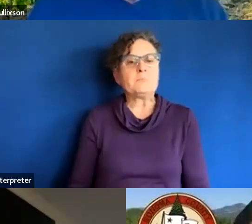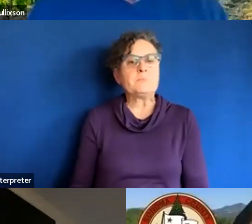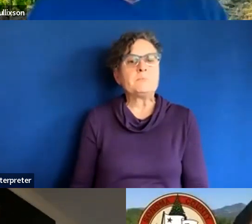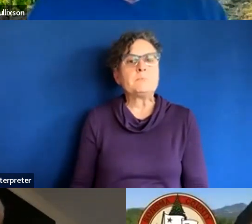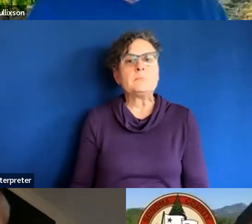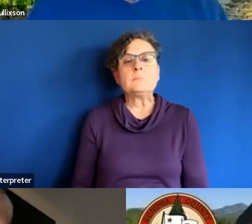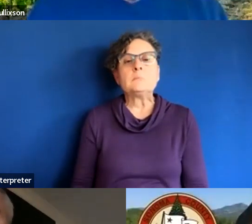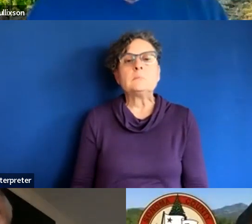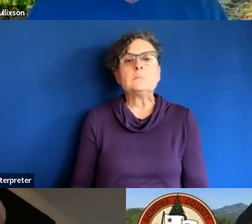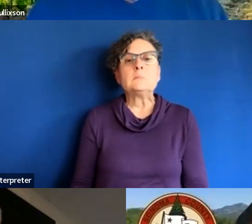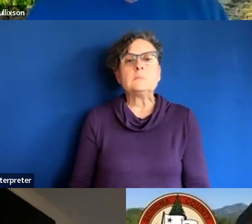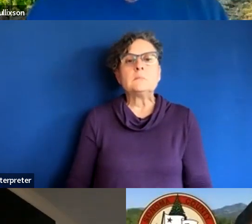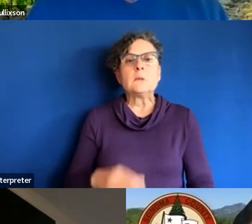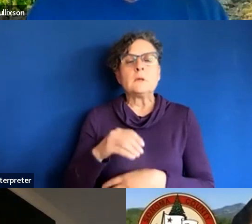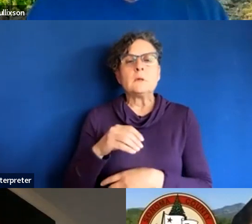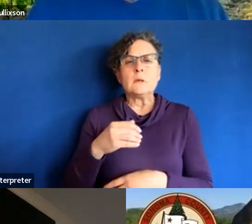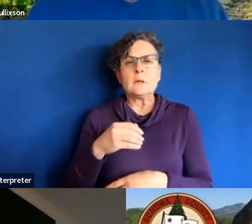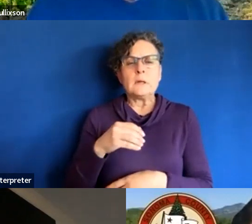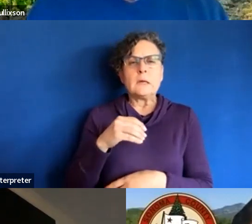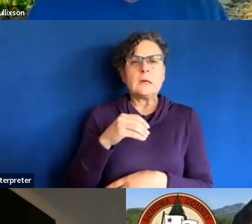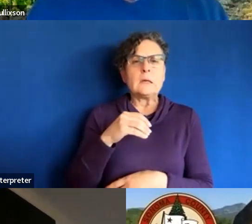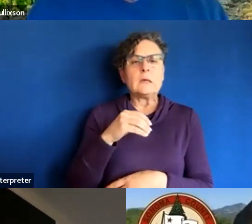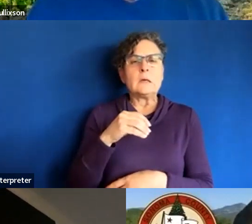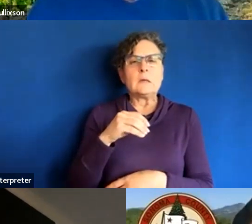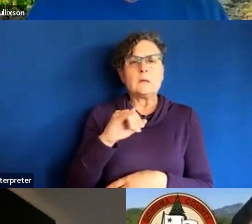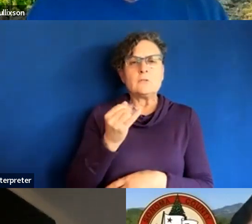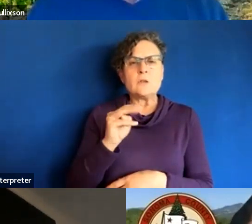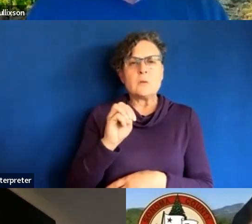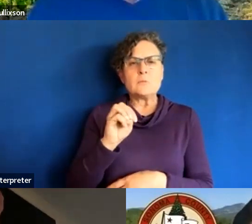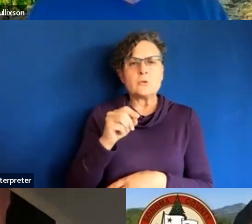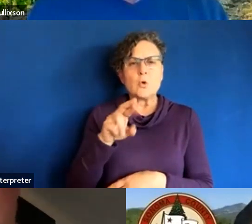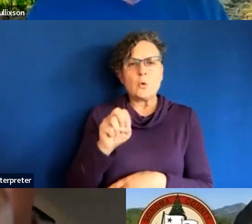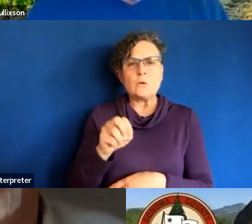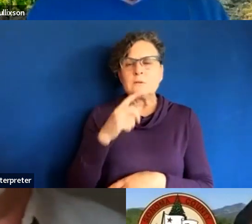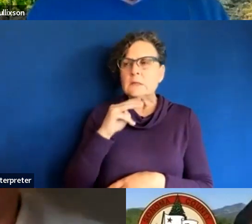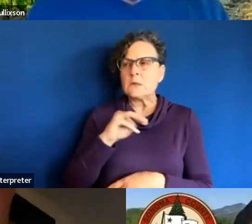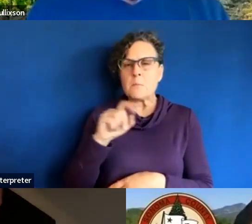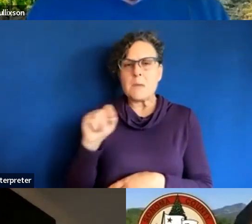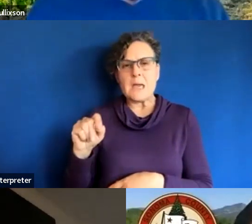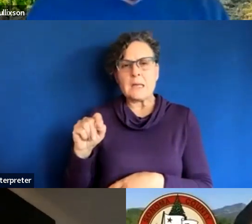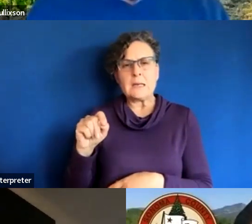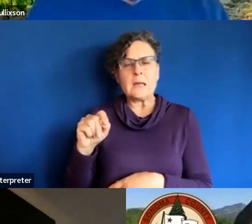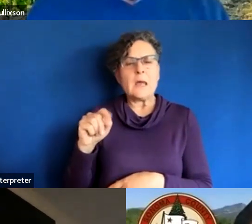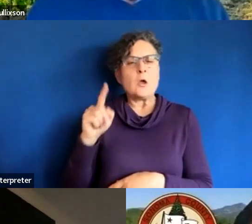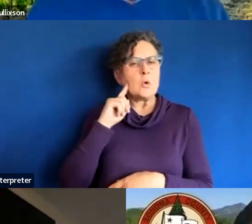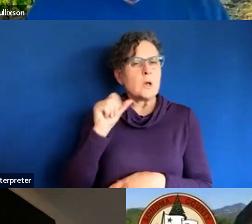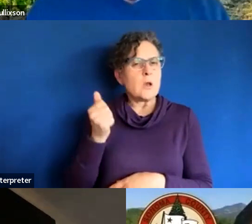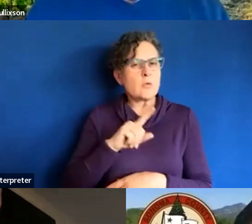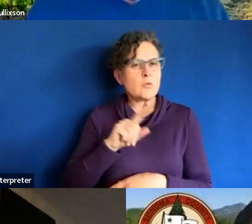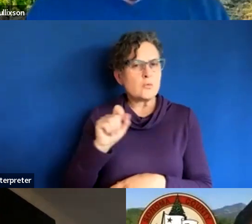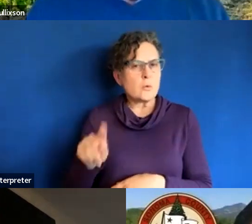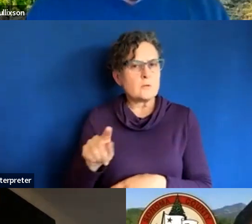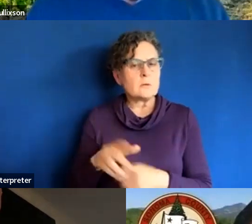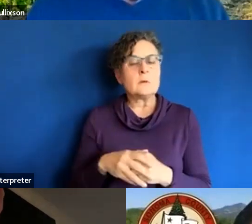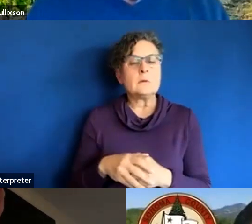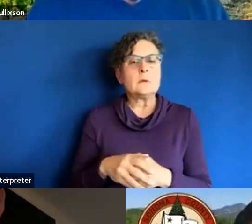And Matt, I know there's another question that I saw immediately afterwards, and I want to honor it. It talked about the fact that a